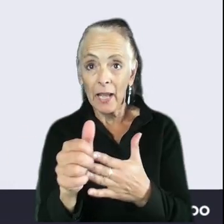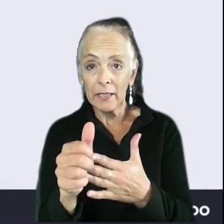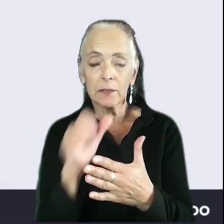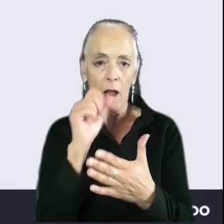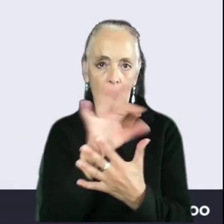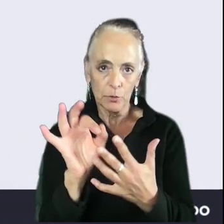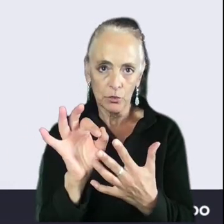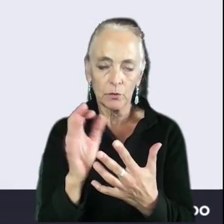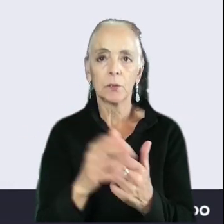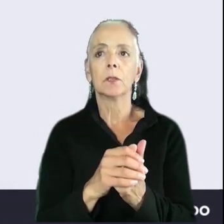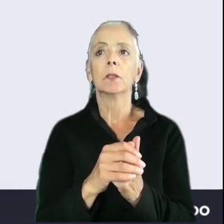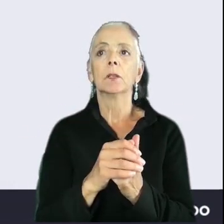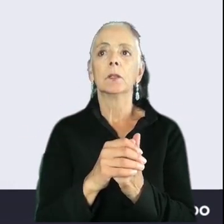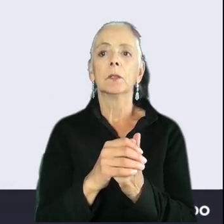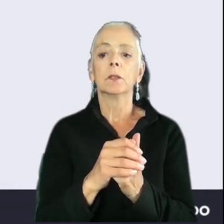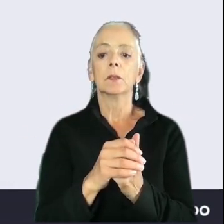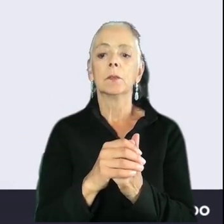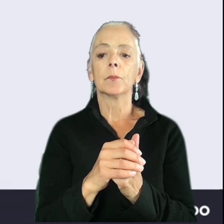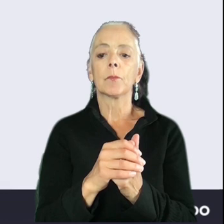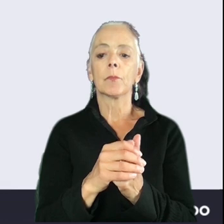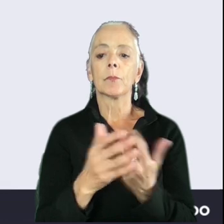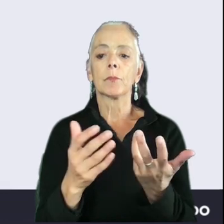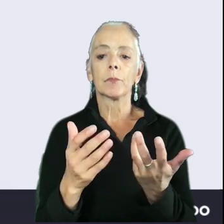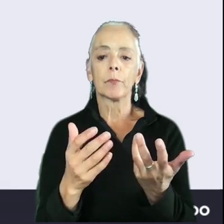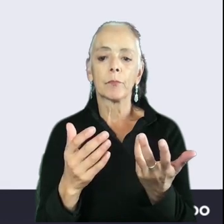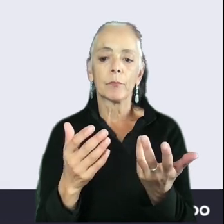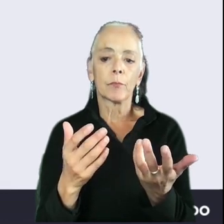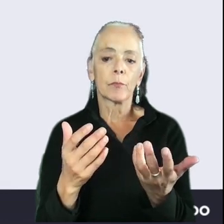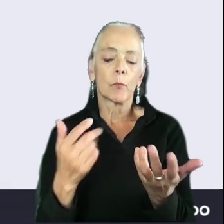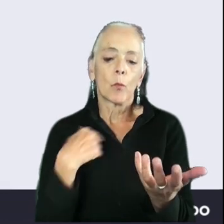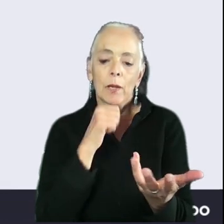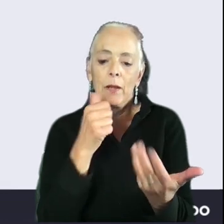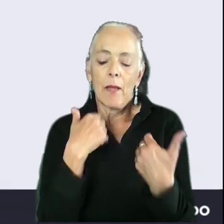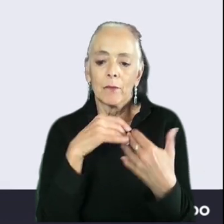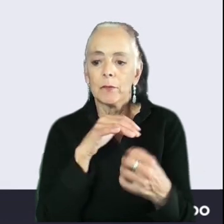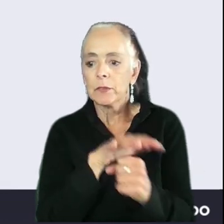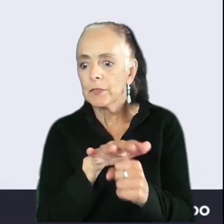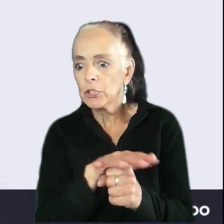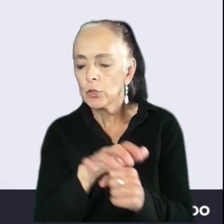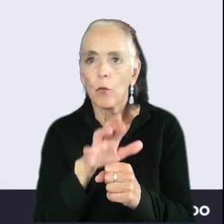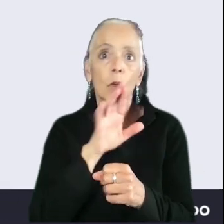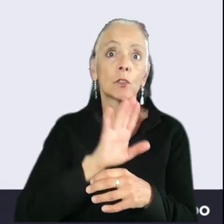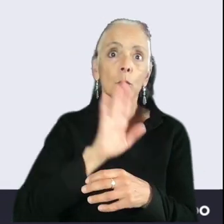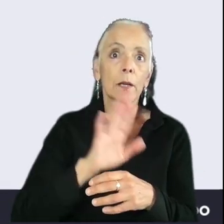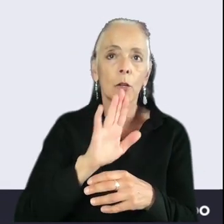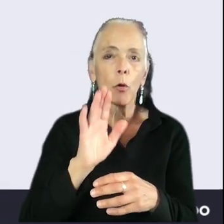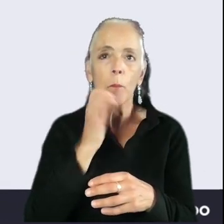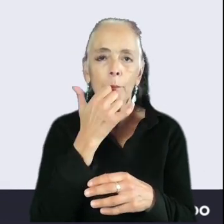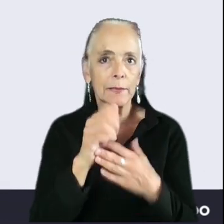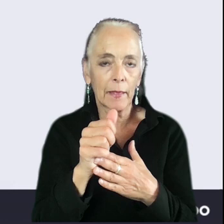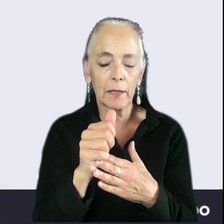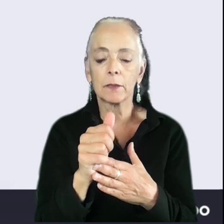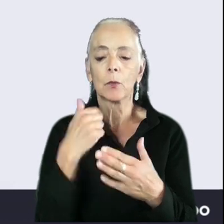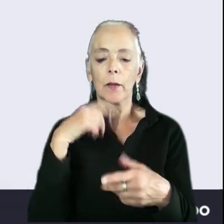we did have some means being triggered but it was not sufficient or it was uh even frustrating or misleading so